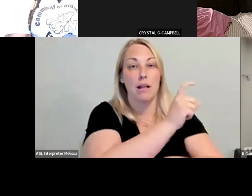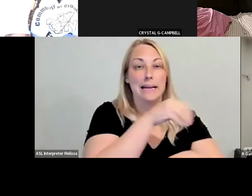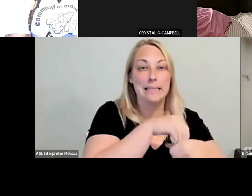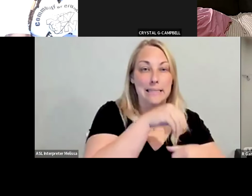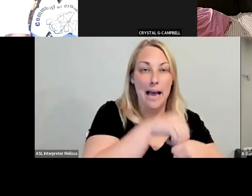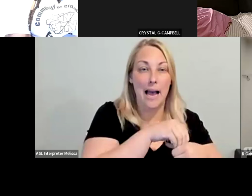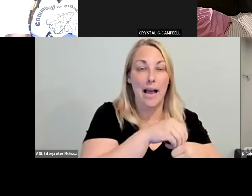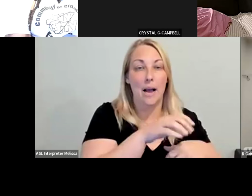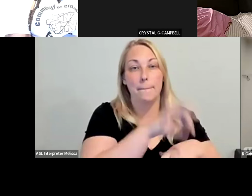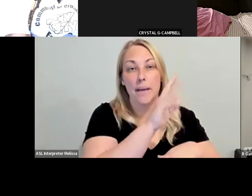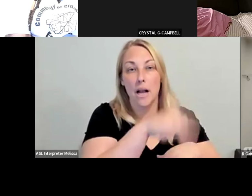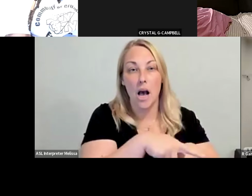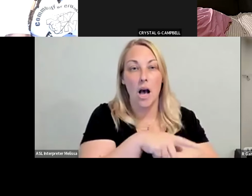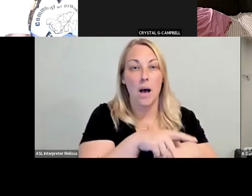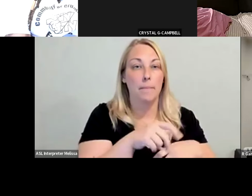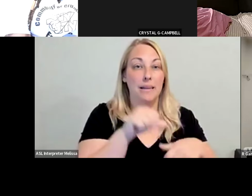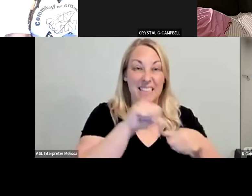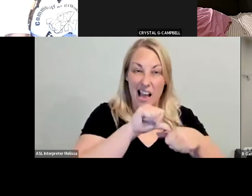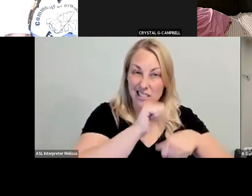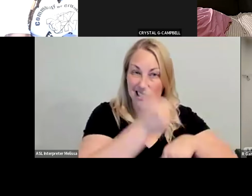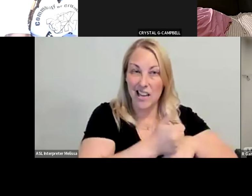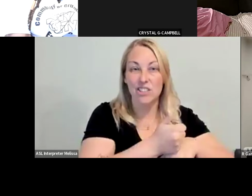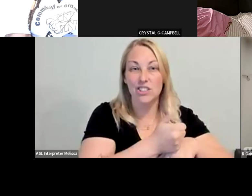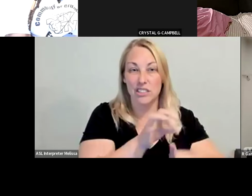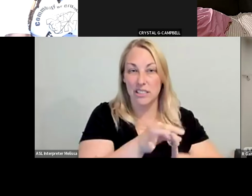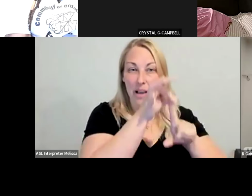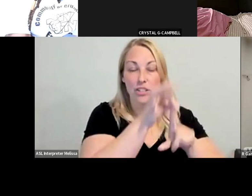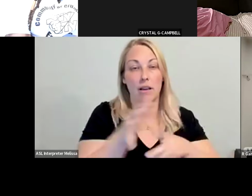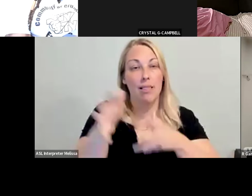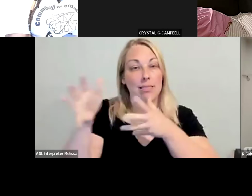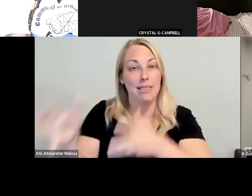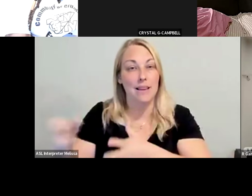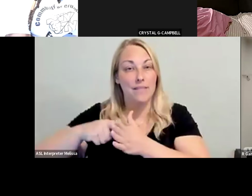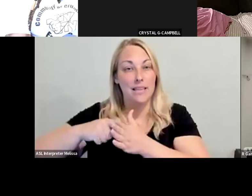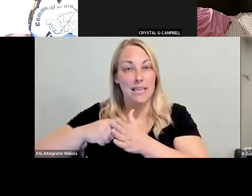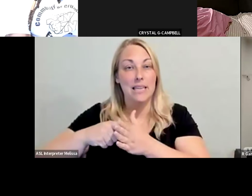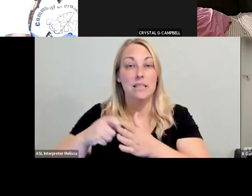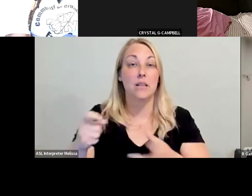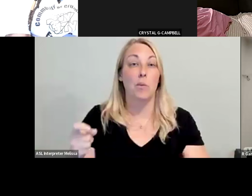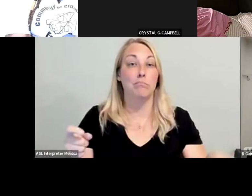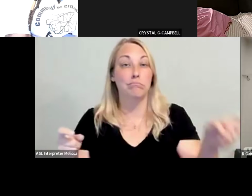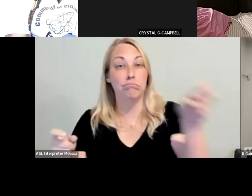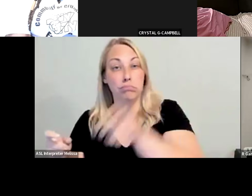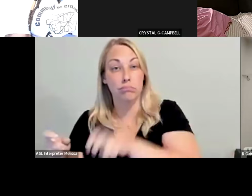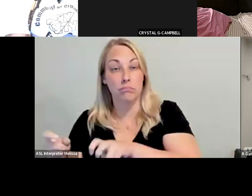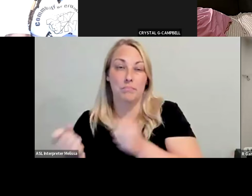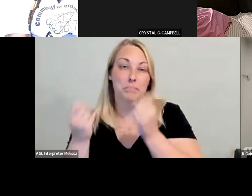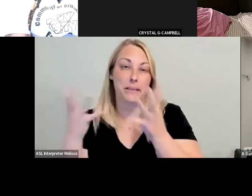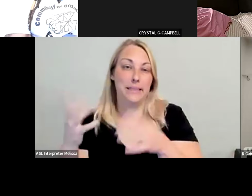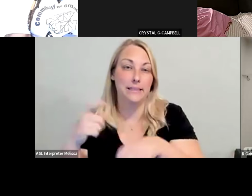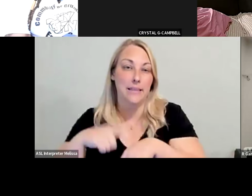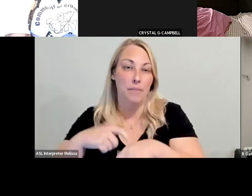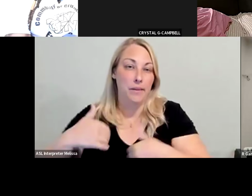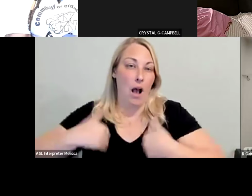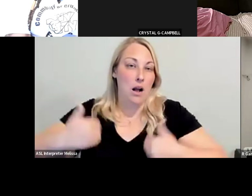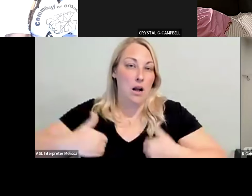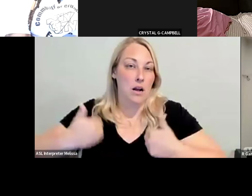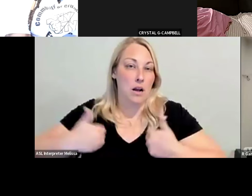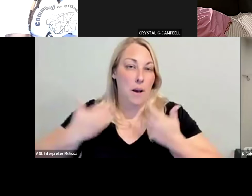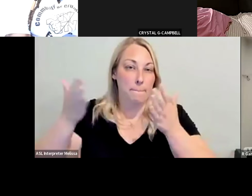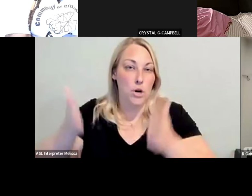item up at the gas station, especially. And guess what? Someone hops in. A lot of times it's a kid. They hop in and they take